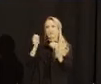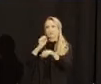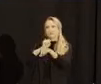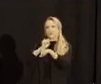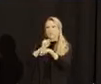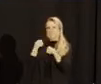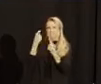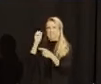The first is telework.